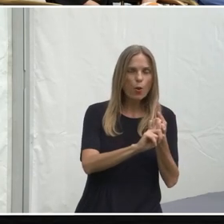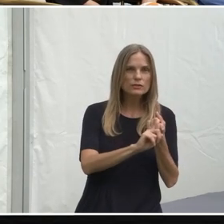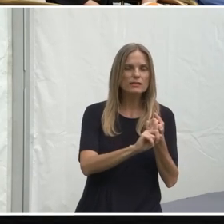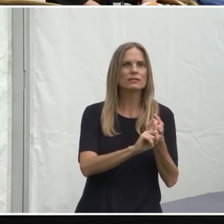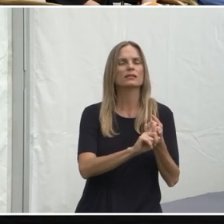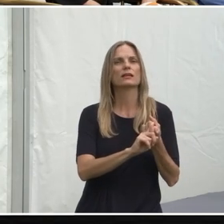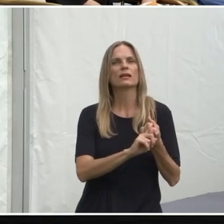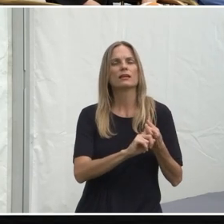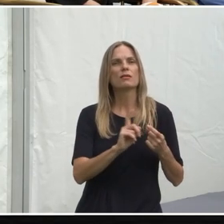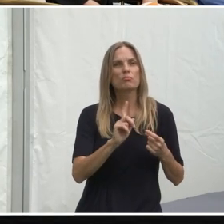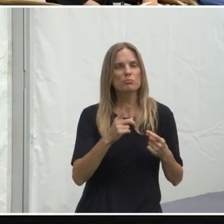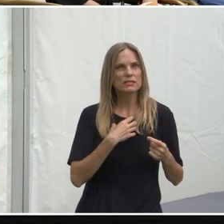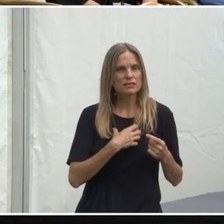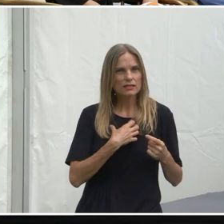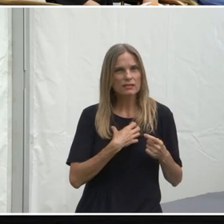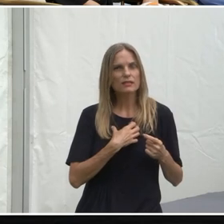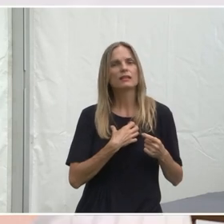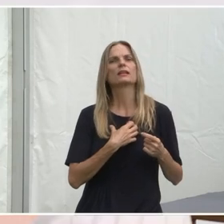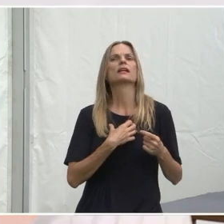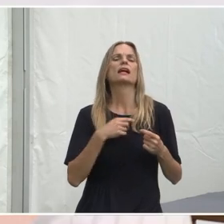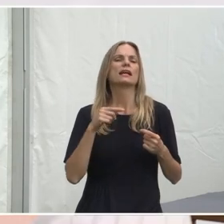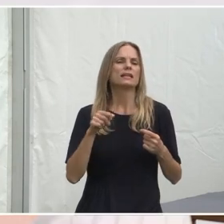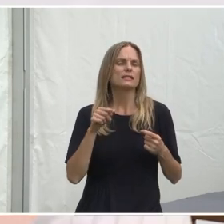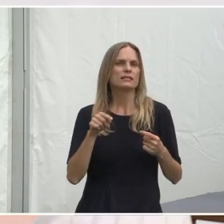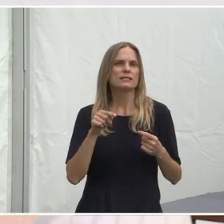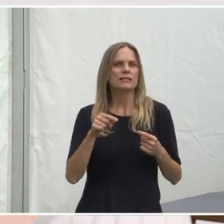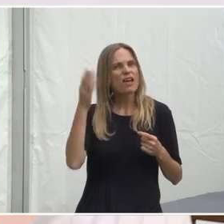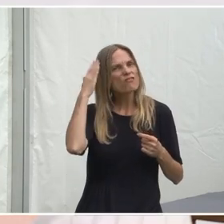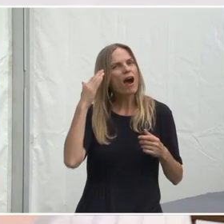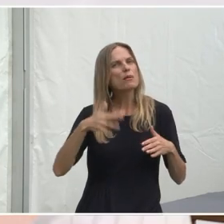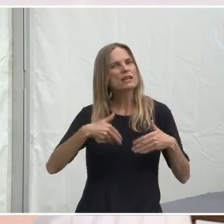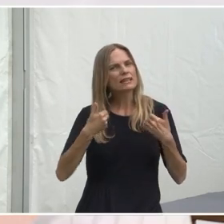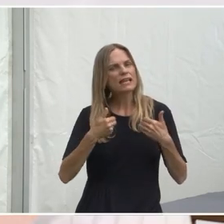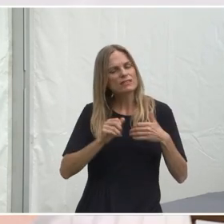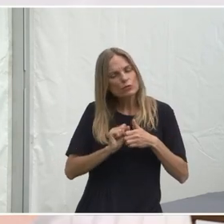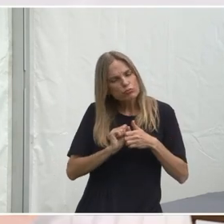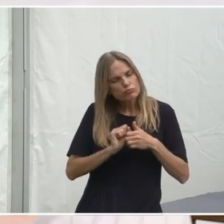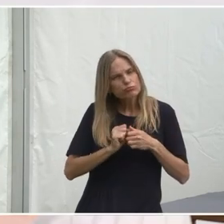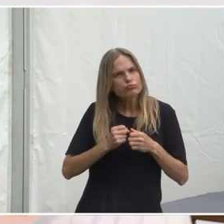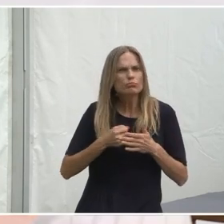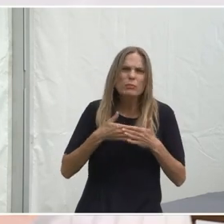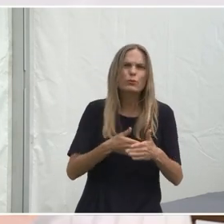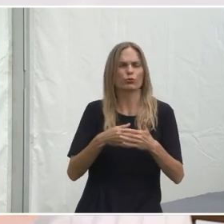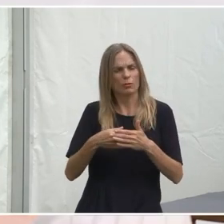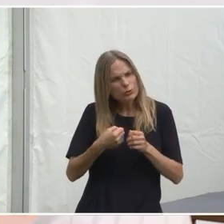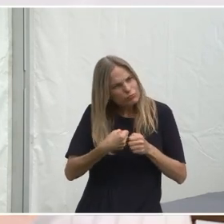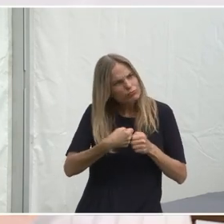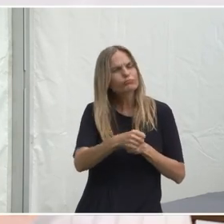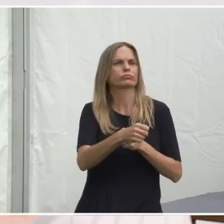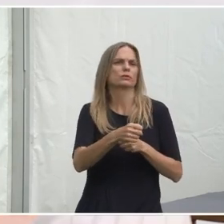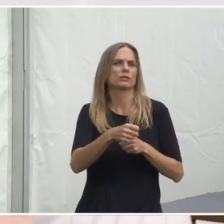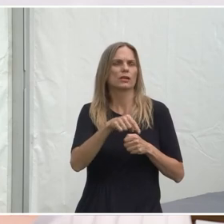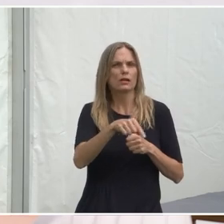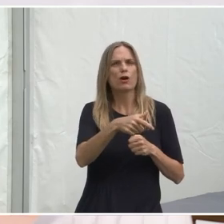health issues that push people more online and isolate from their sort of physical side of their life, not so much